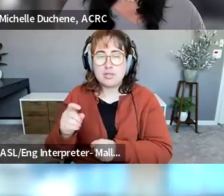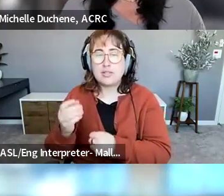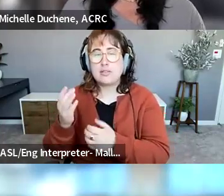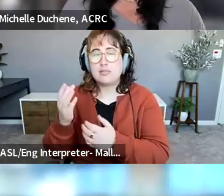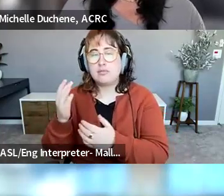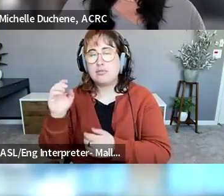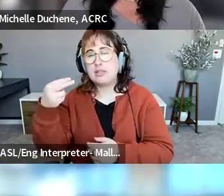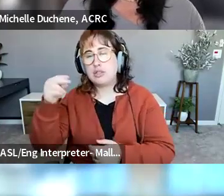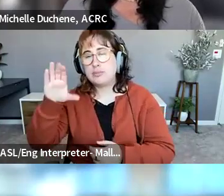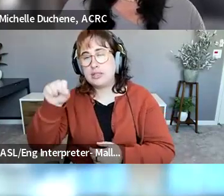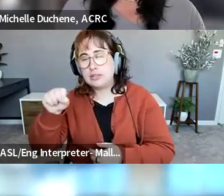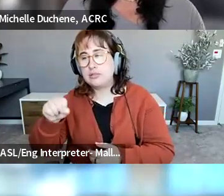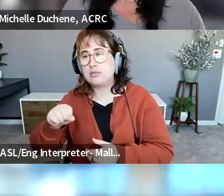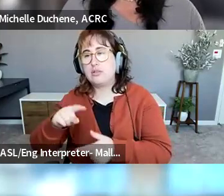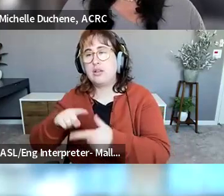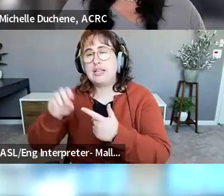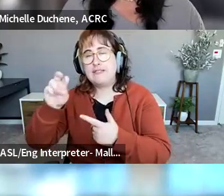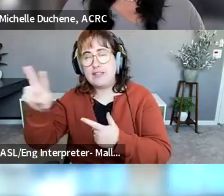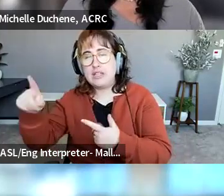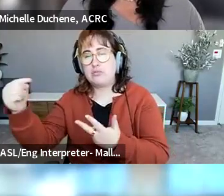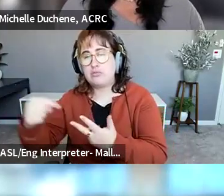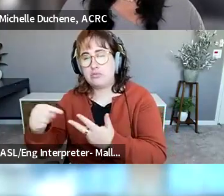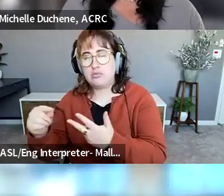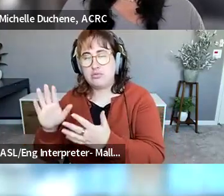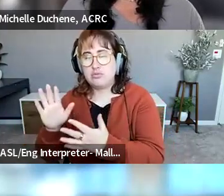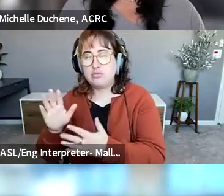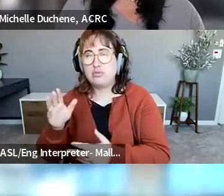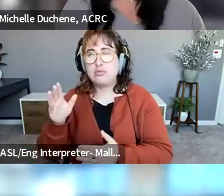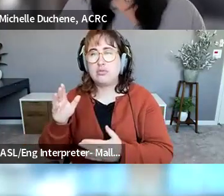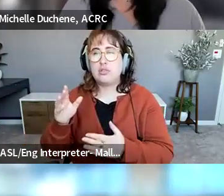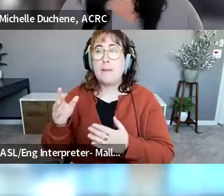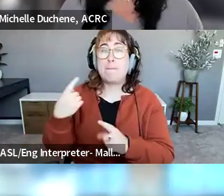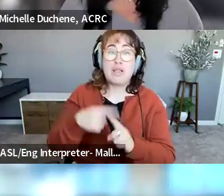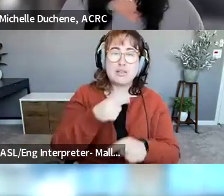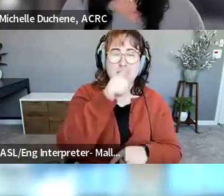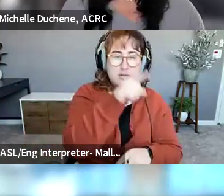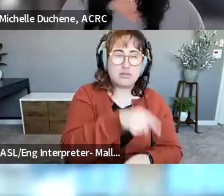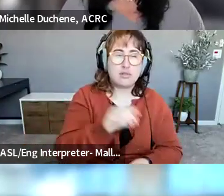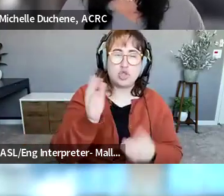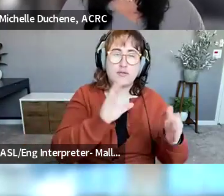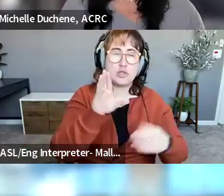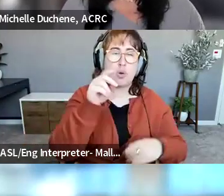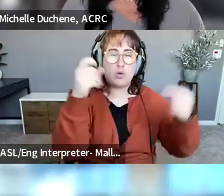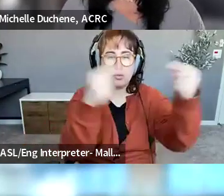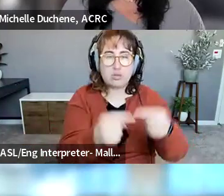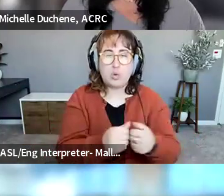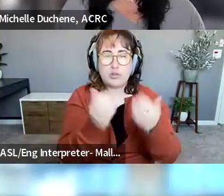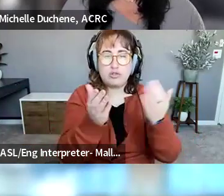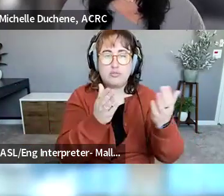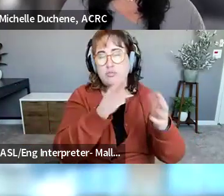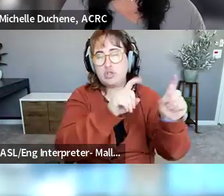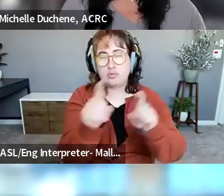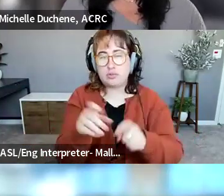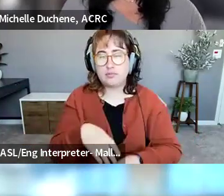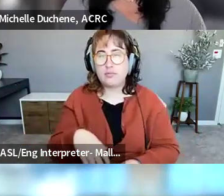do those 3 compliance things in addition to these, measures that Michelle just shared. So we're in a phase right